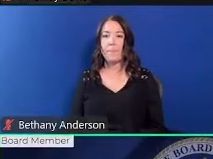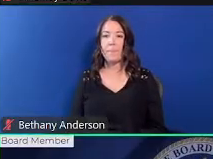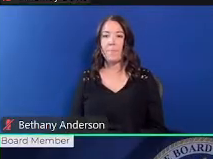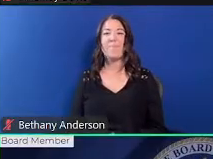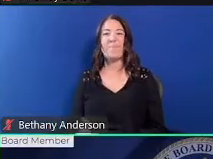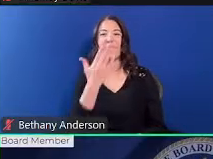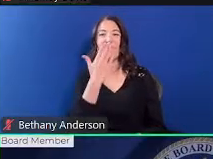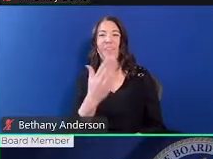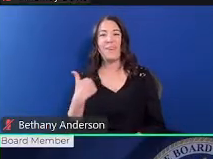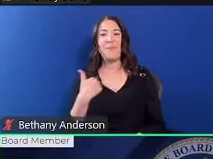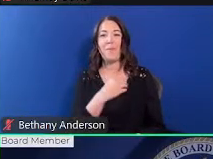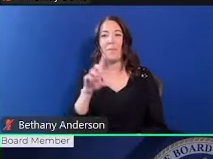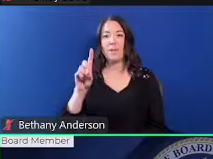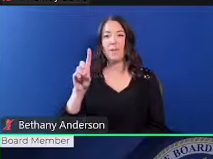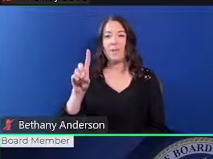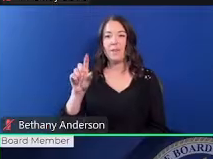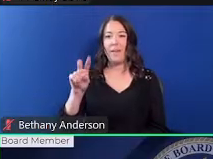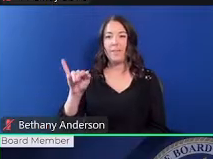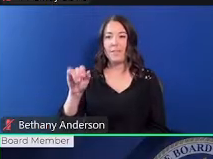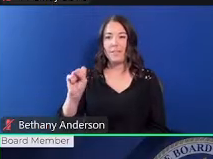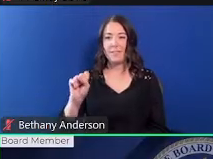Thank you, Member Davis.